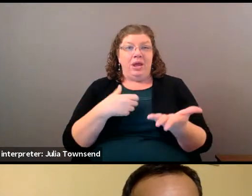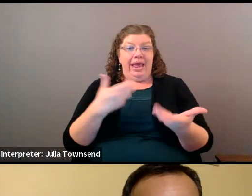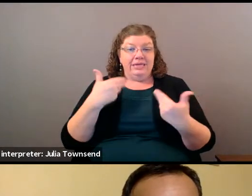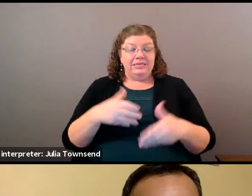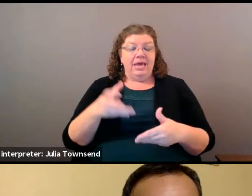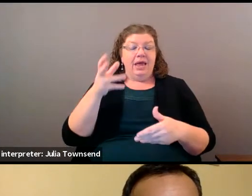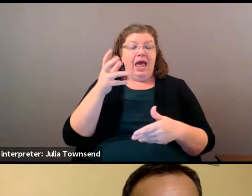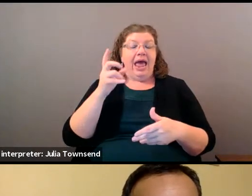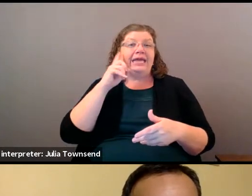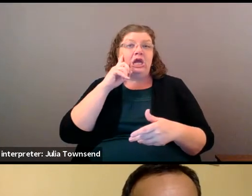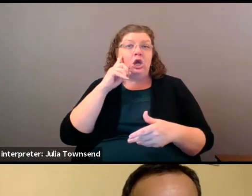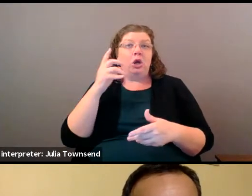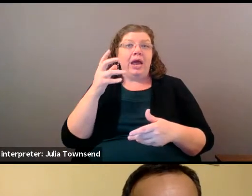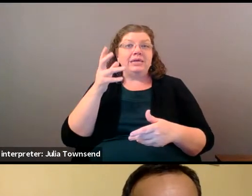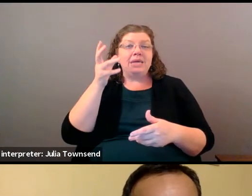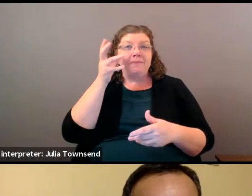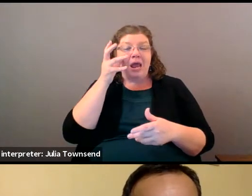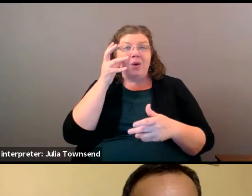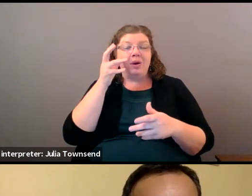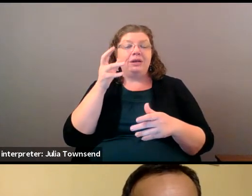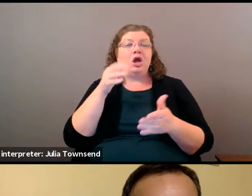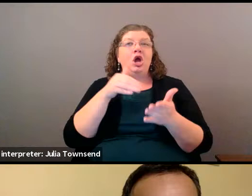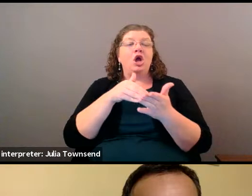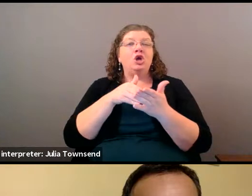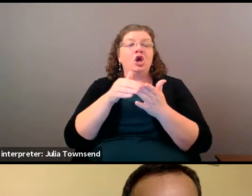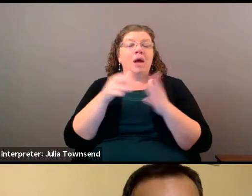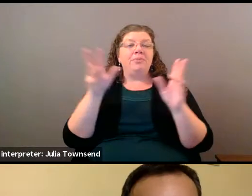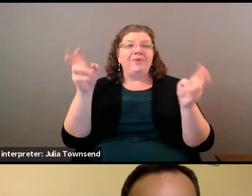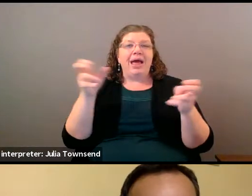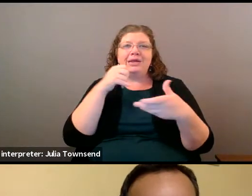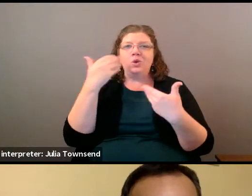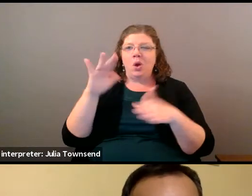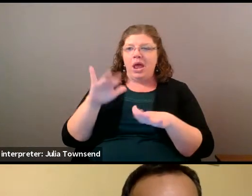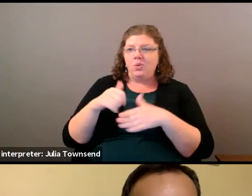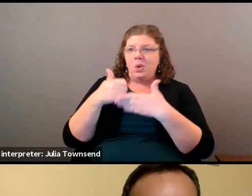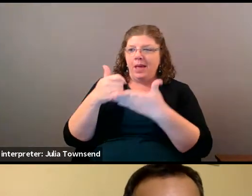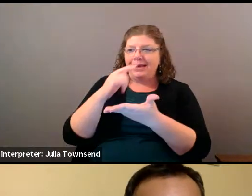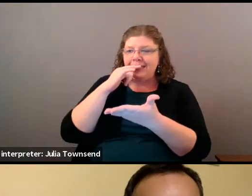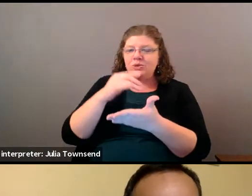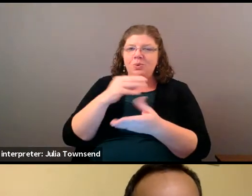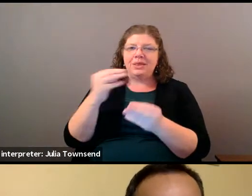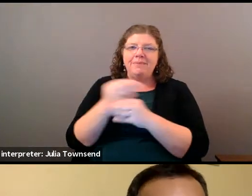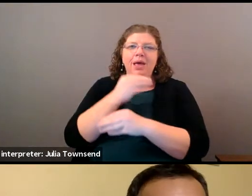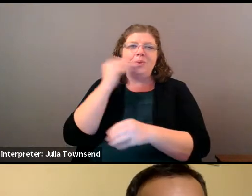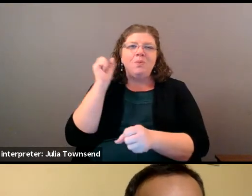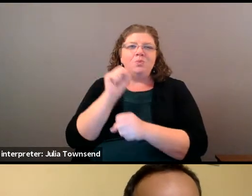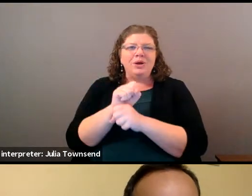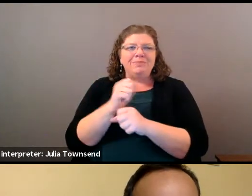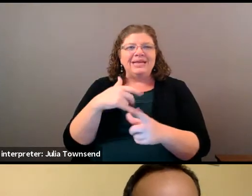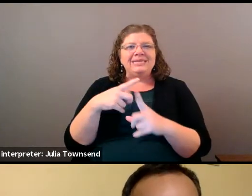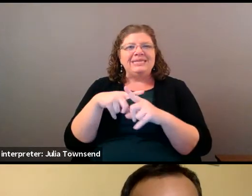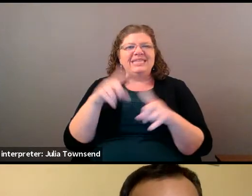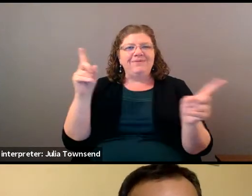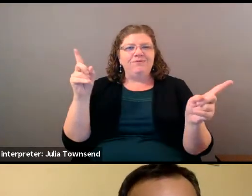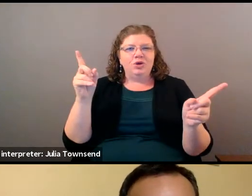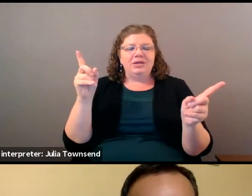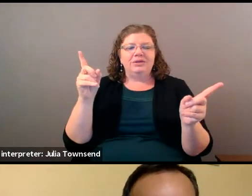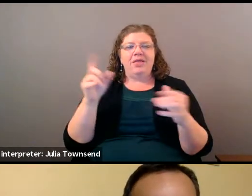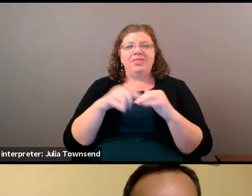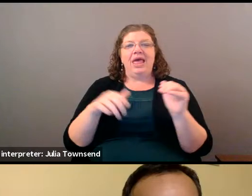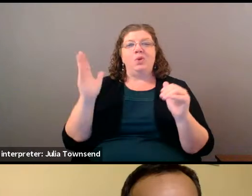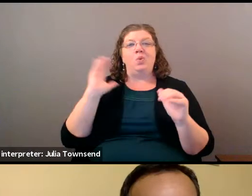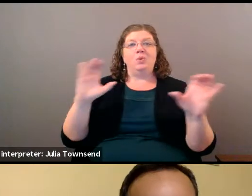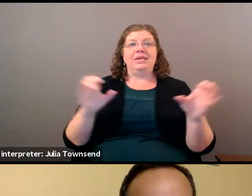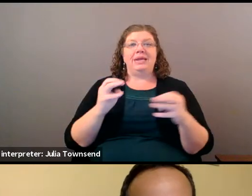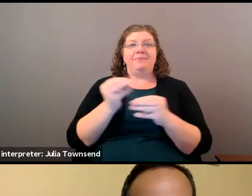common phrase is, I don't know how to help my kid with the math homework because it's so different than when we did math, and